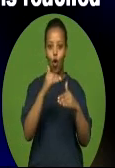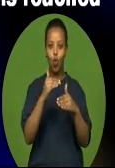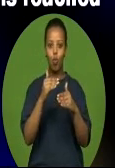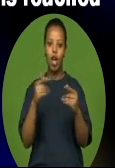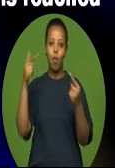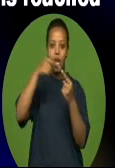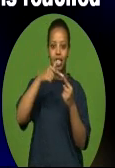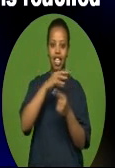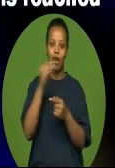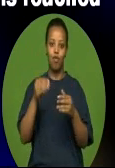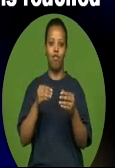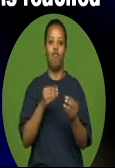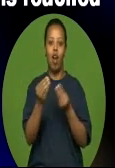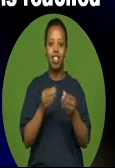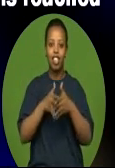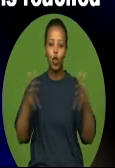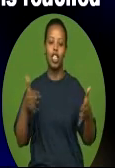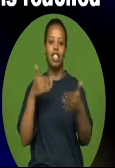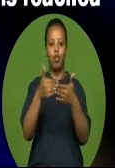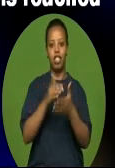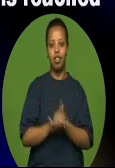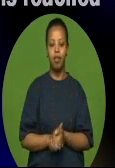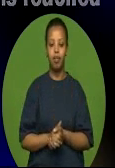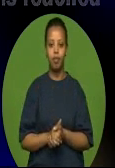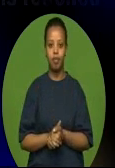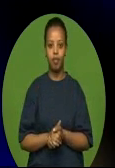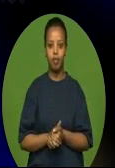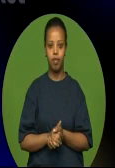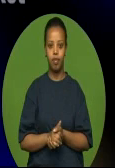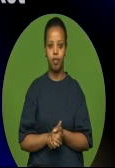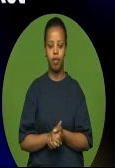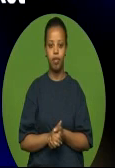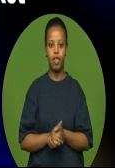Sales volume peaks and market saturation is reached.